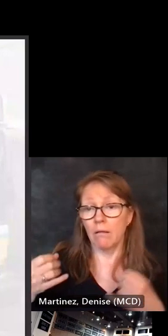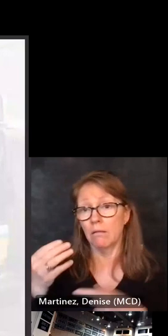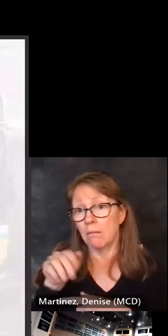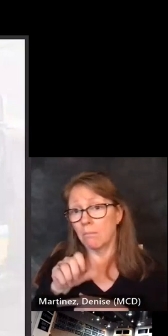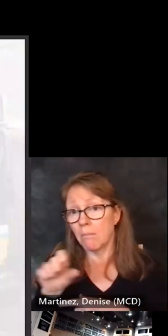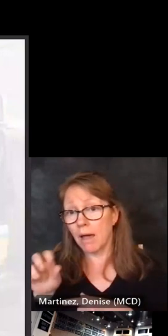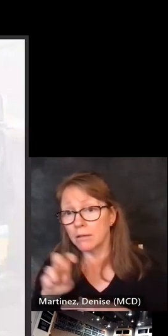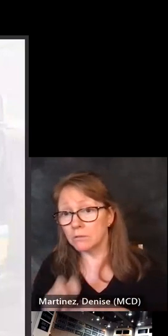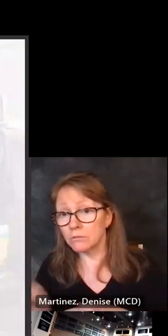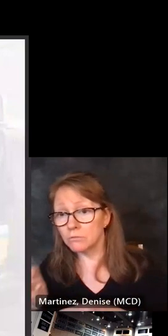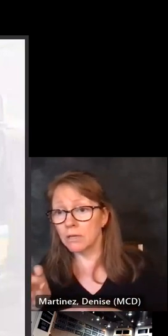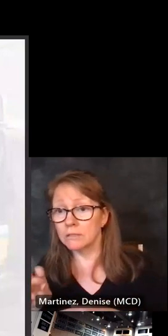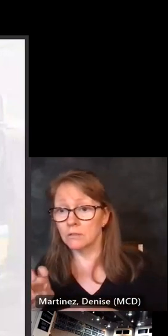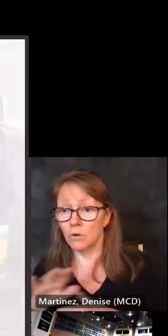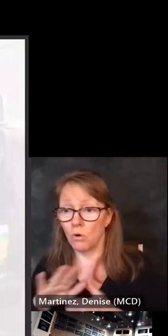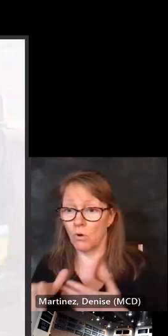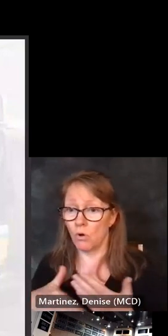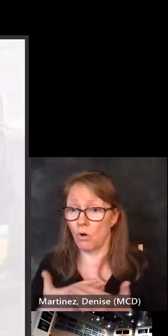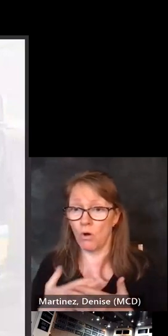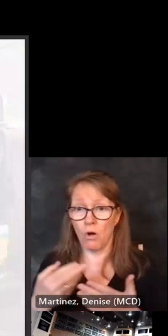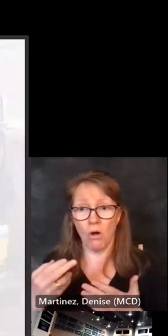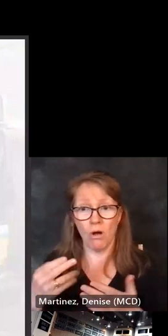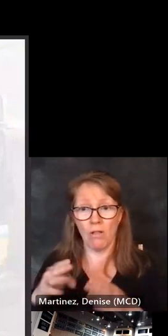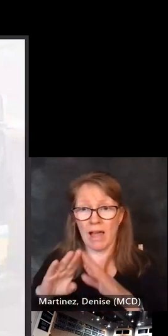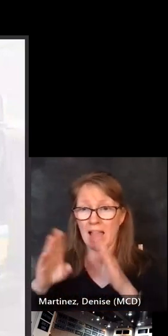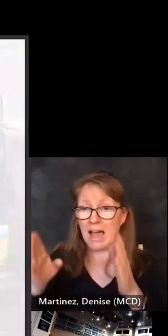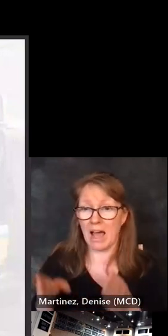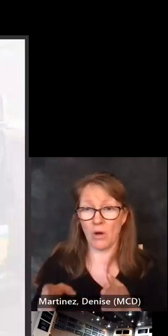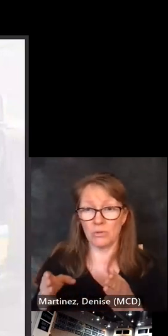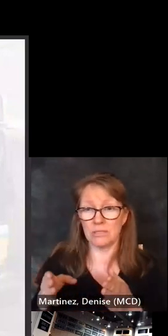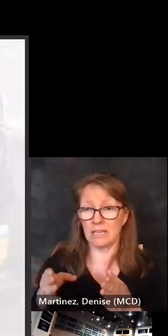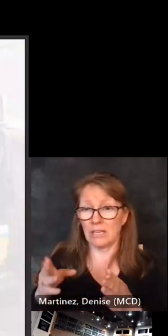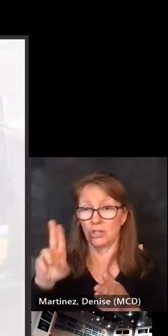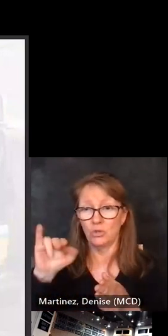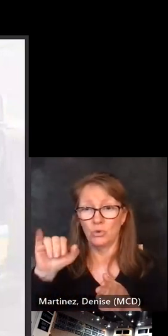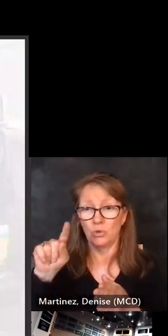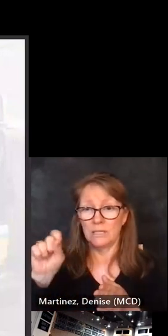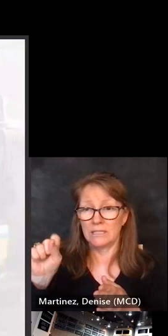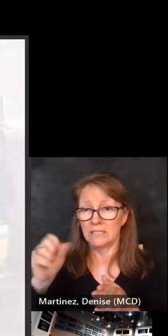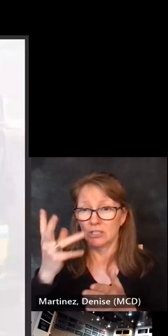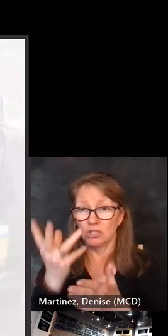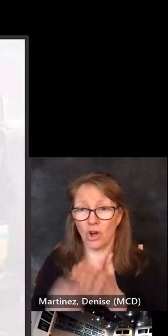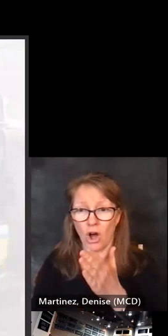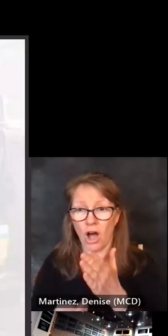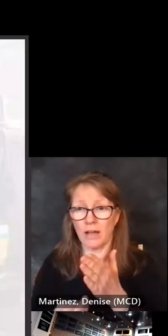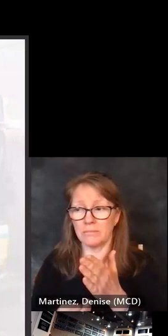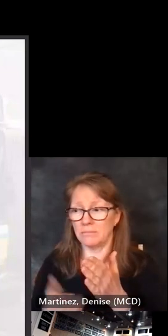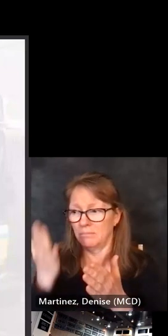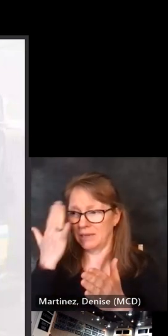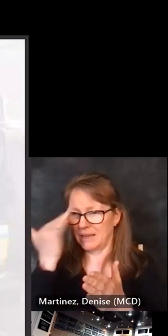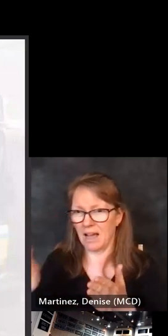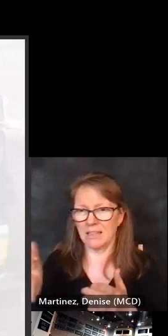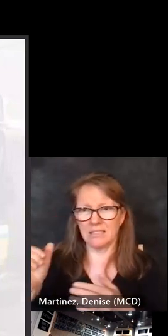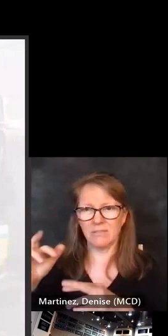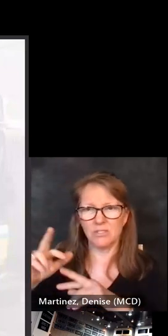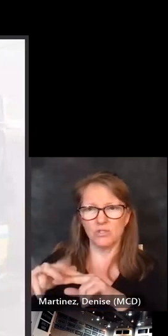Boston, all 100 units of housing worth gone for a big pile of salt.